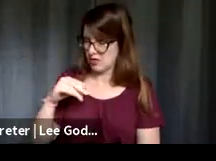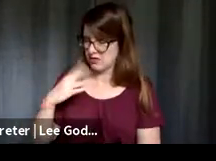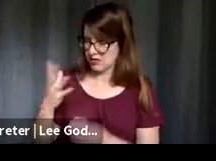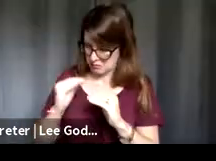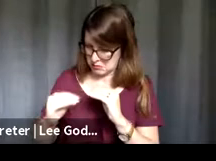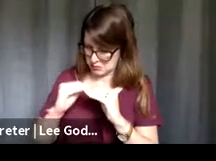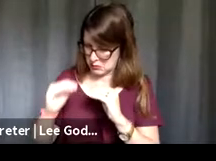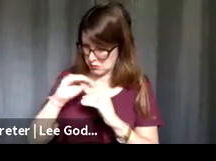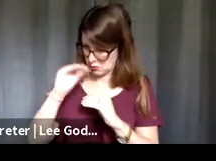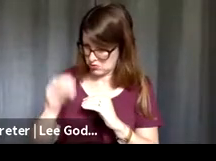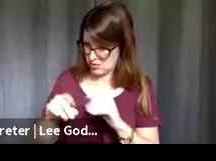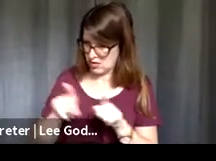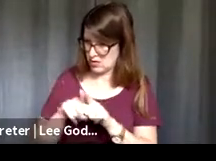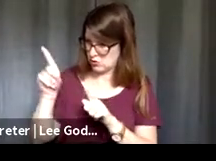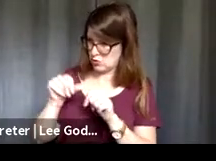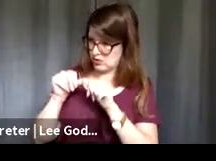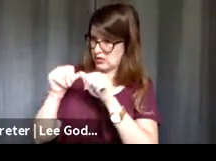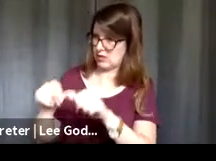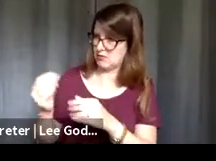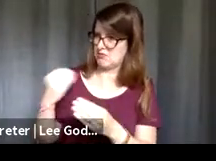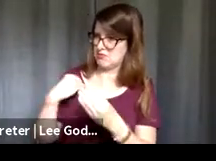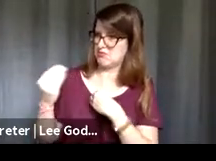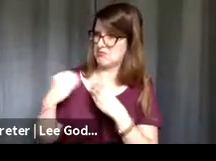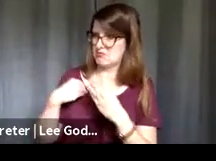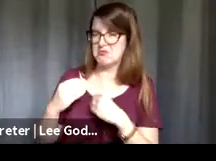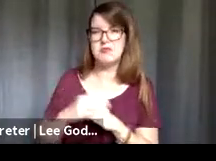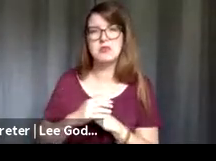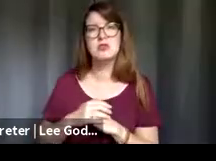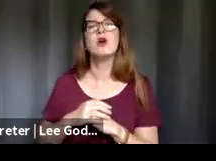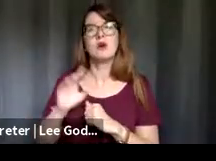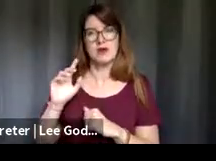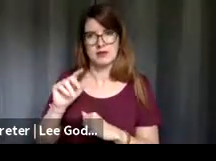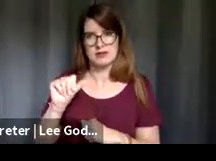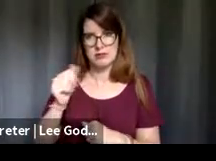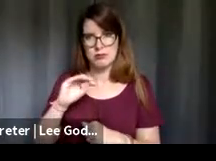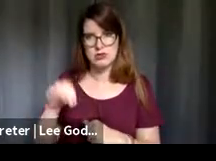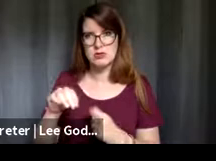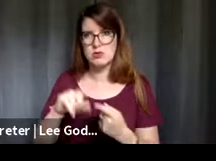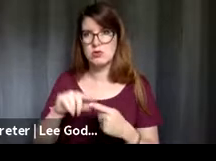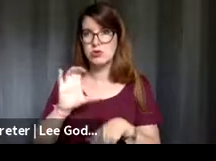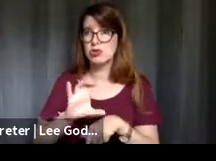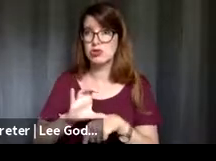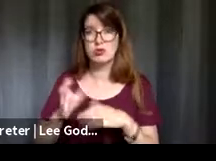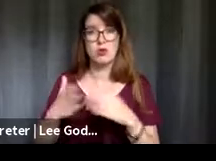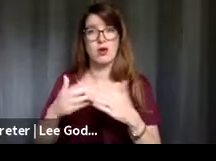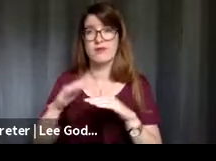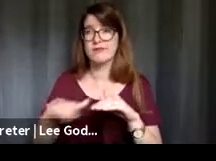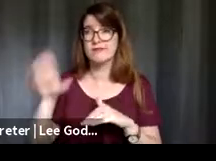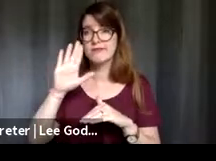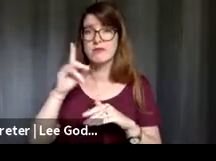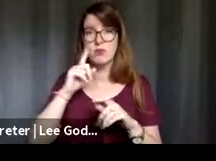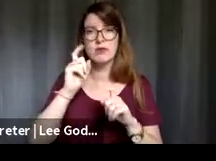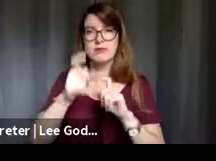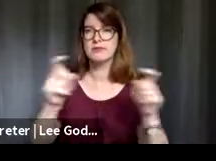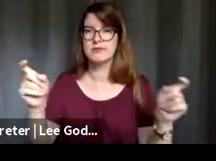and greater percent as you keep resupplying. I tithe my salary to the church, and then anything, wherever or however it comes